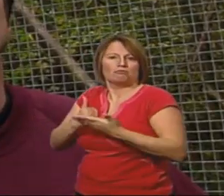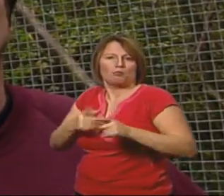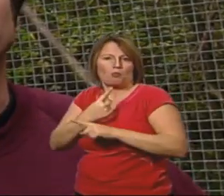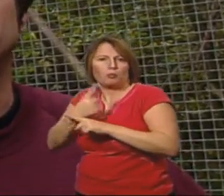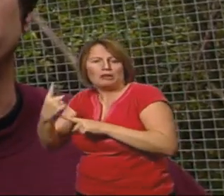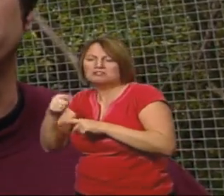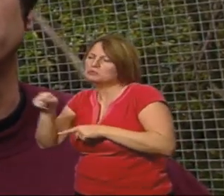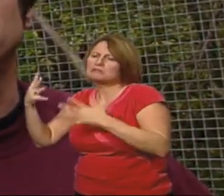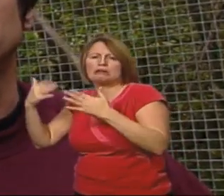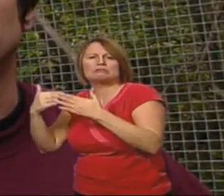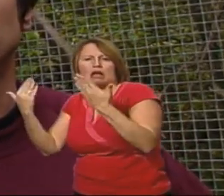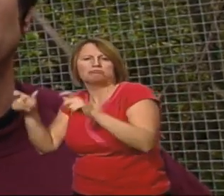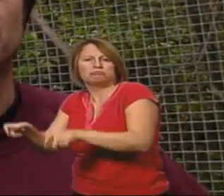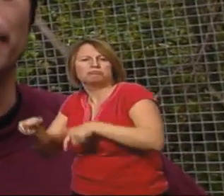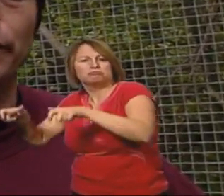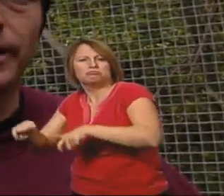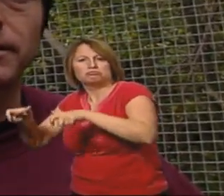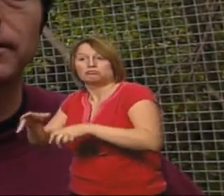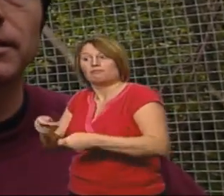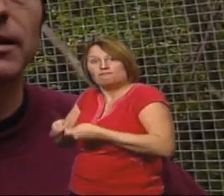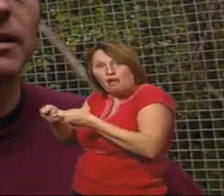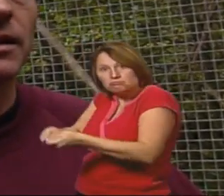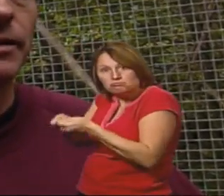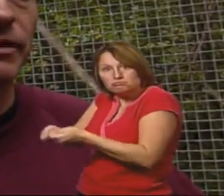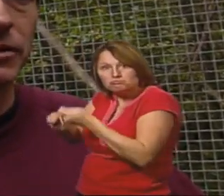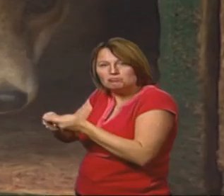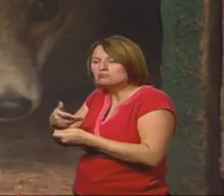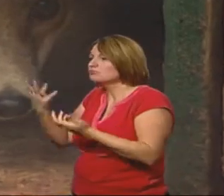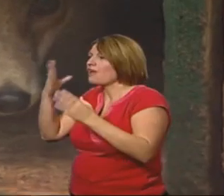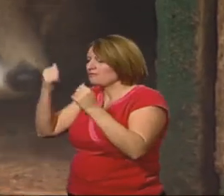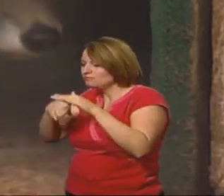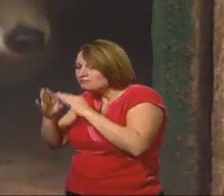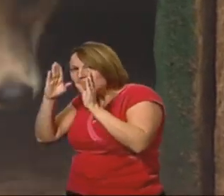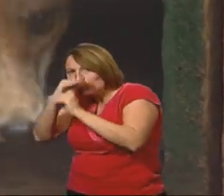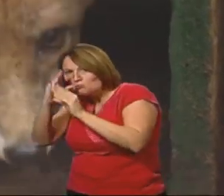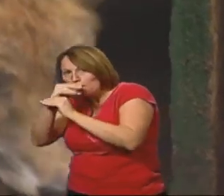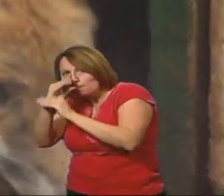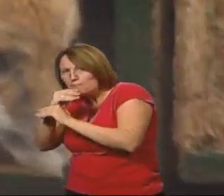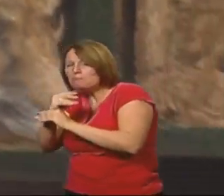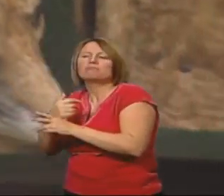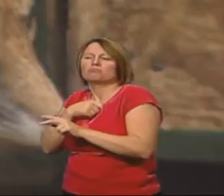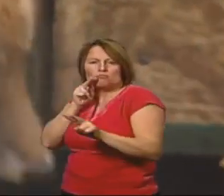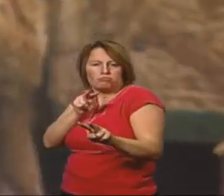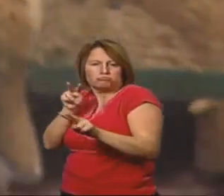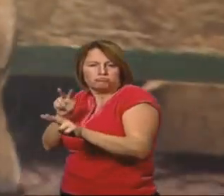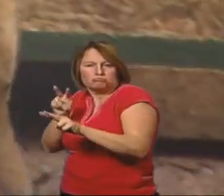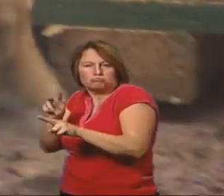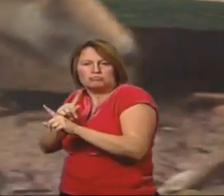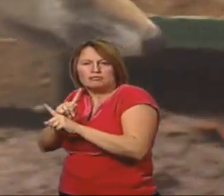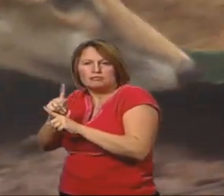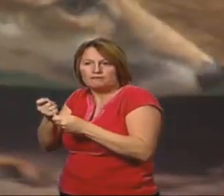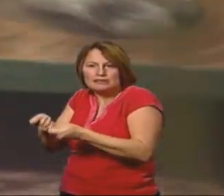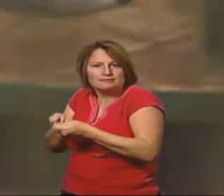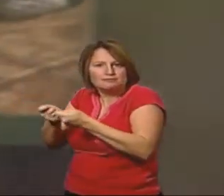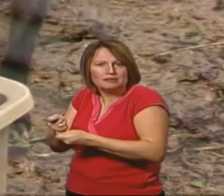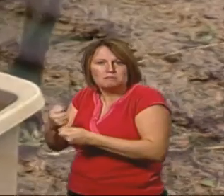for a week to 10 days. They're fed. They've got somewhere to sleep. Basically, to keep an eye on